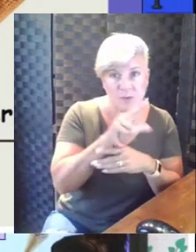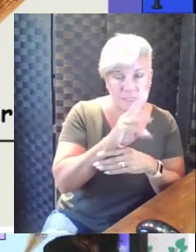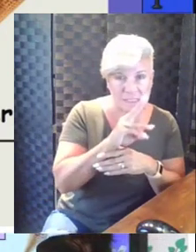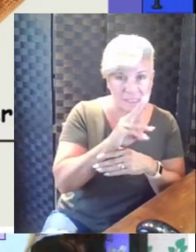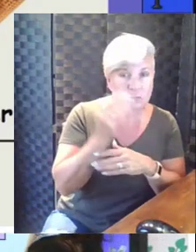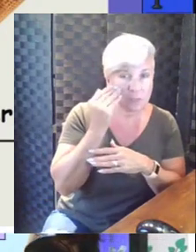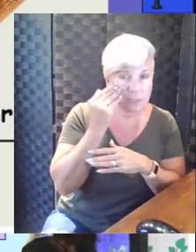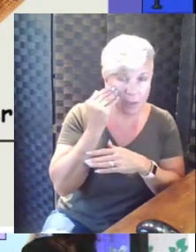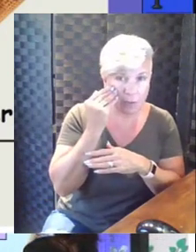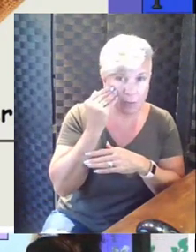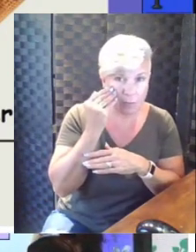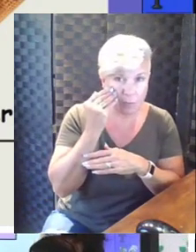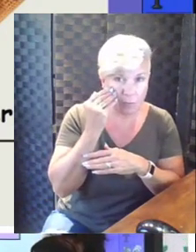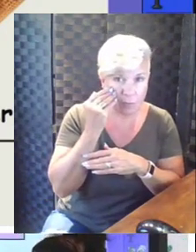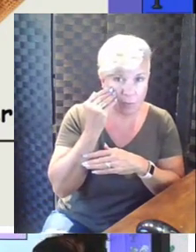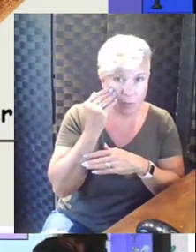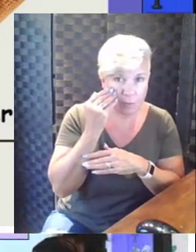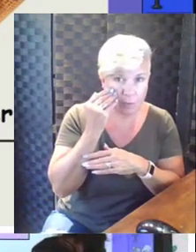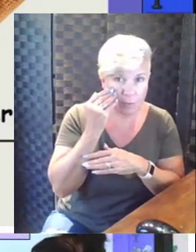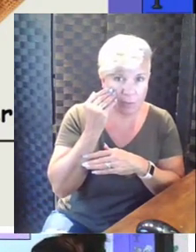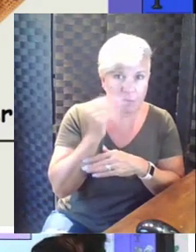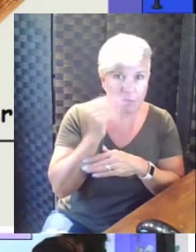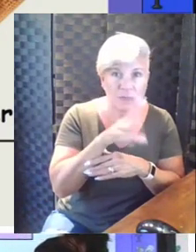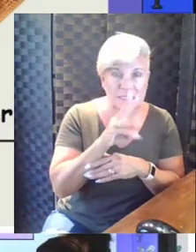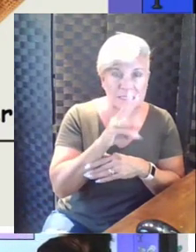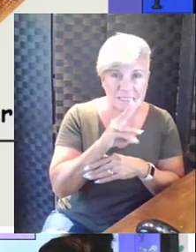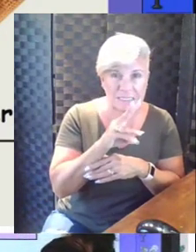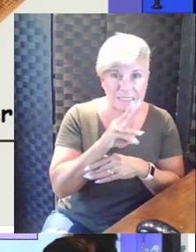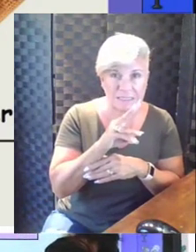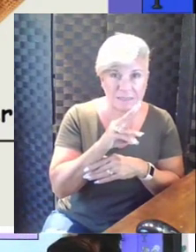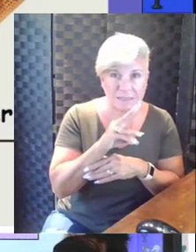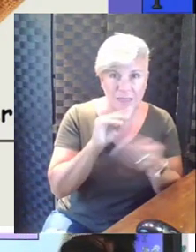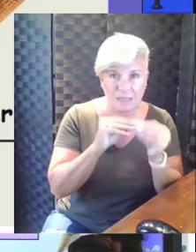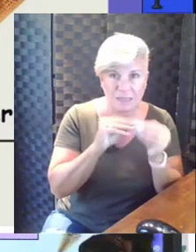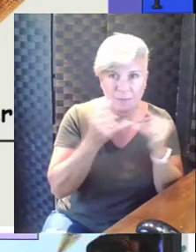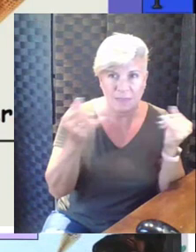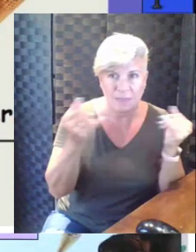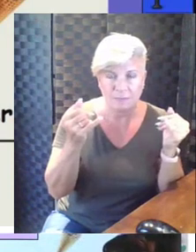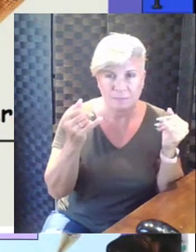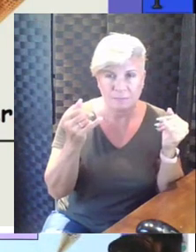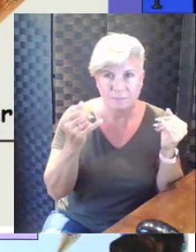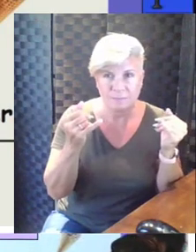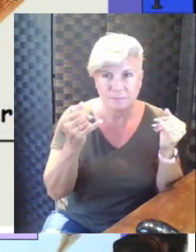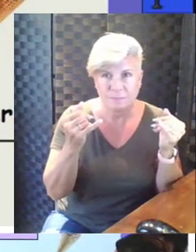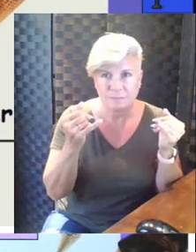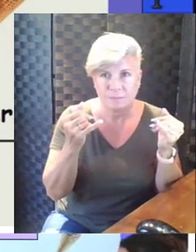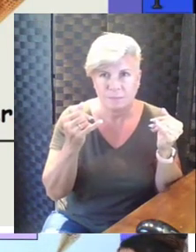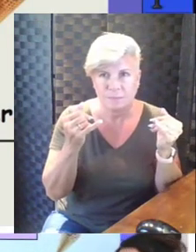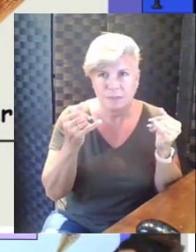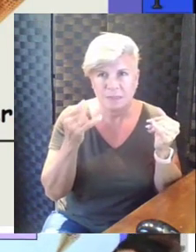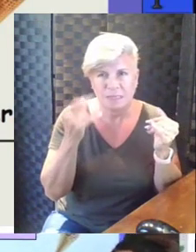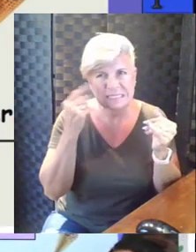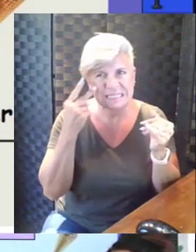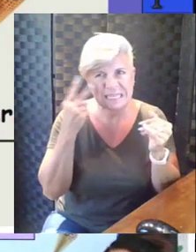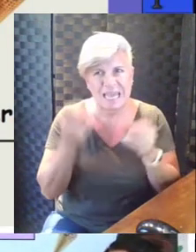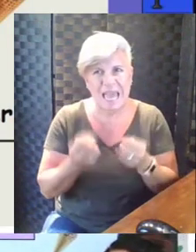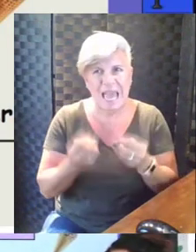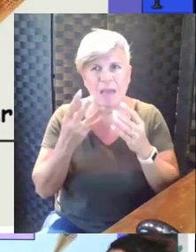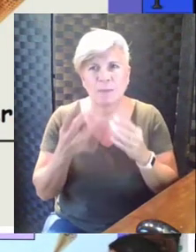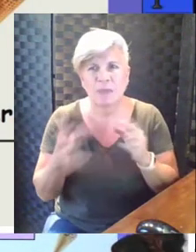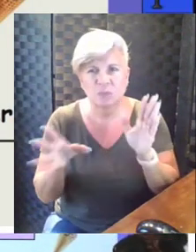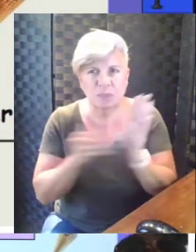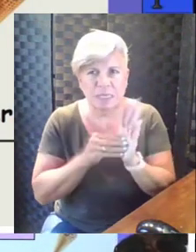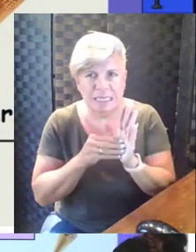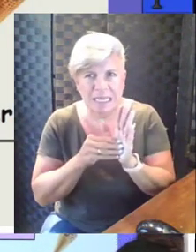that we know. So I'm going to plot 36 on my number line. And then we're going to see how many we need